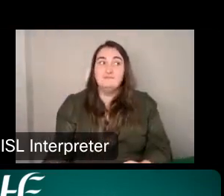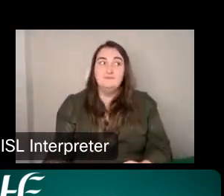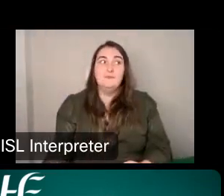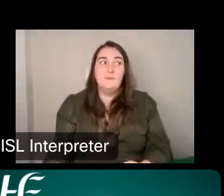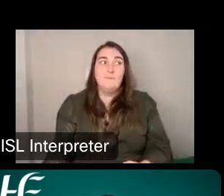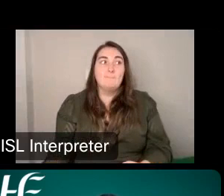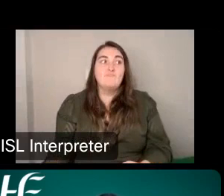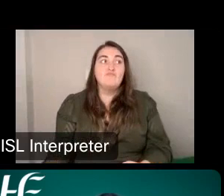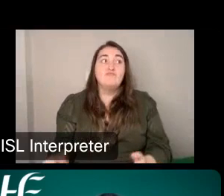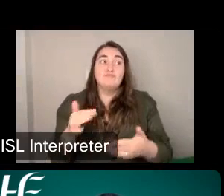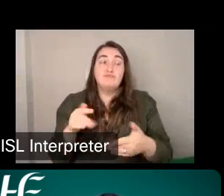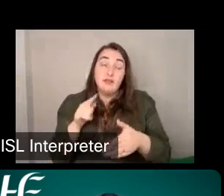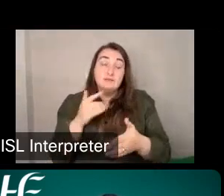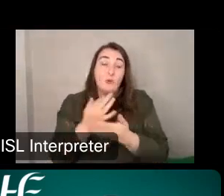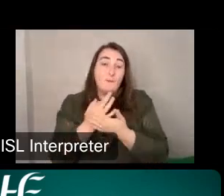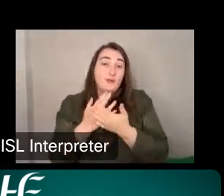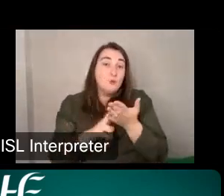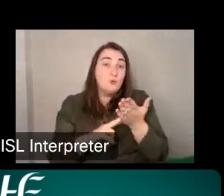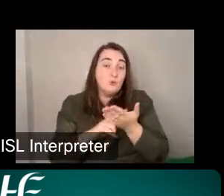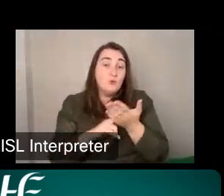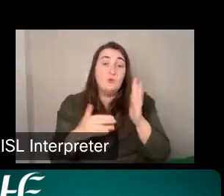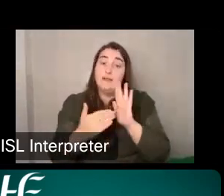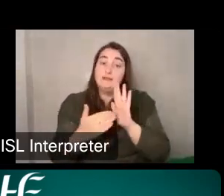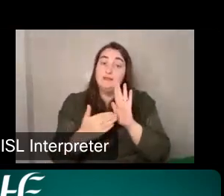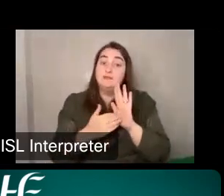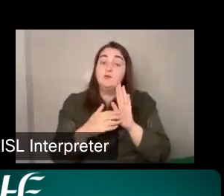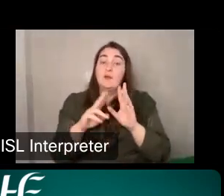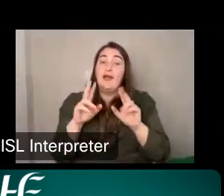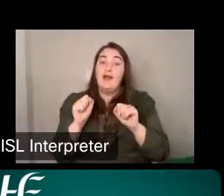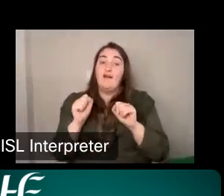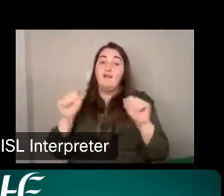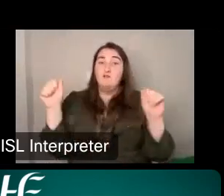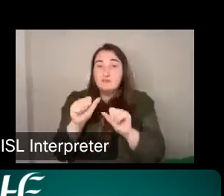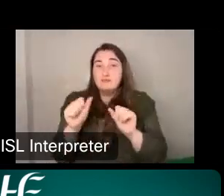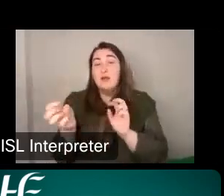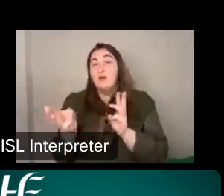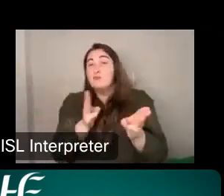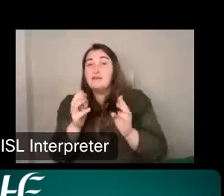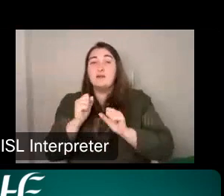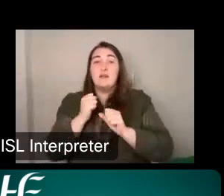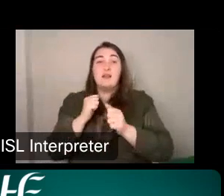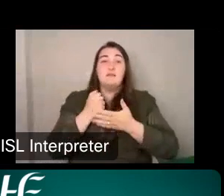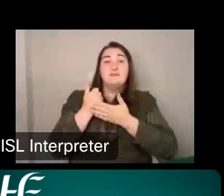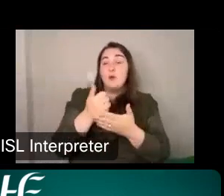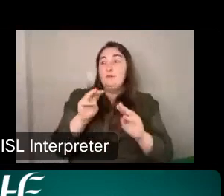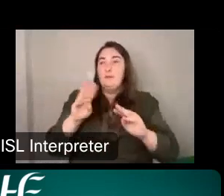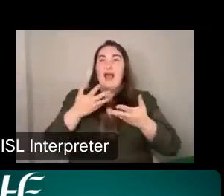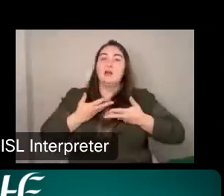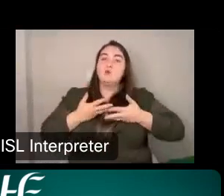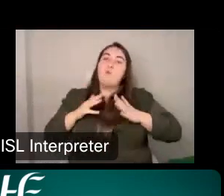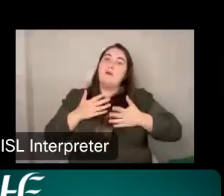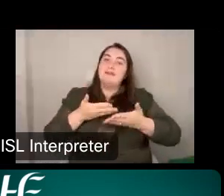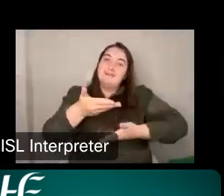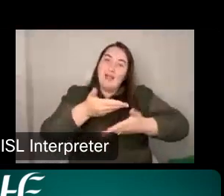commonly. Provide psychosocial support, which is brief practical support for people who maybe don't want counselling but